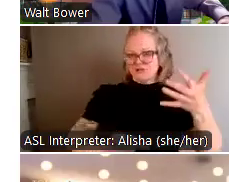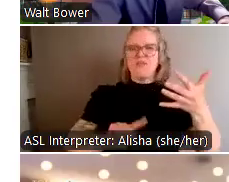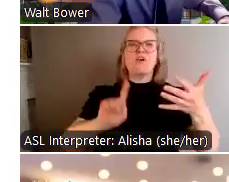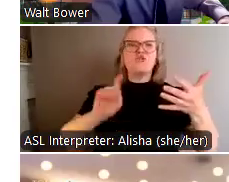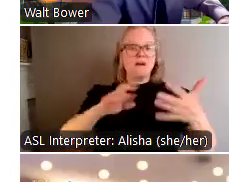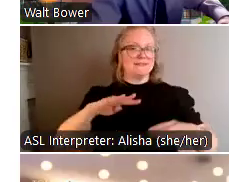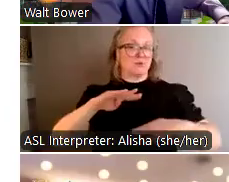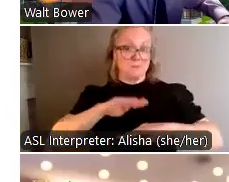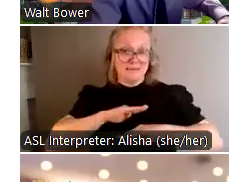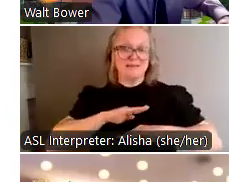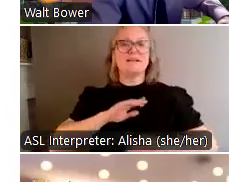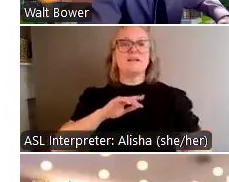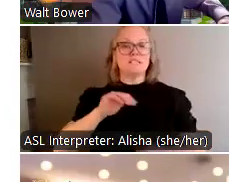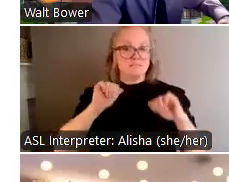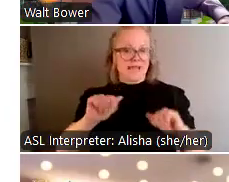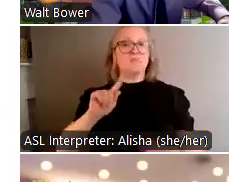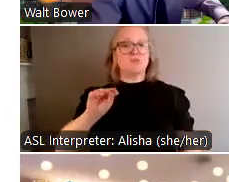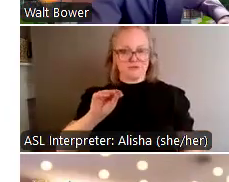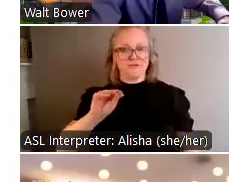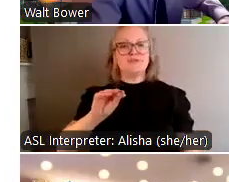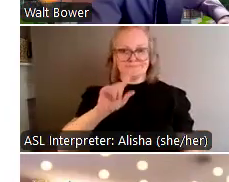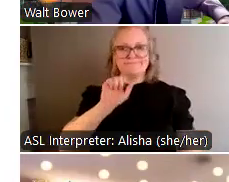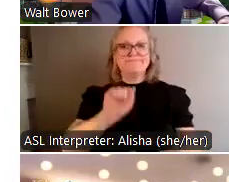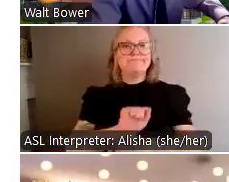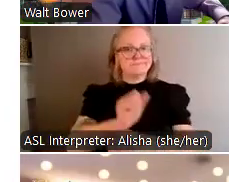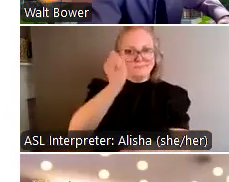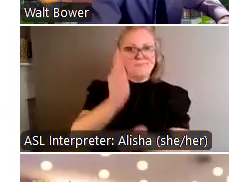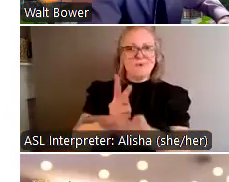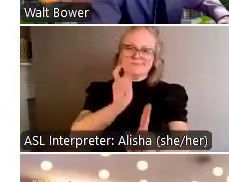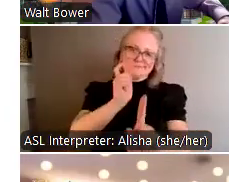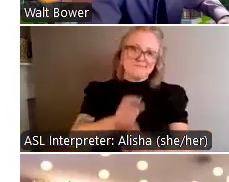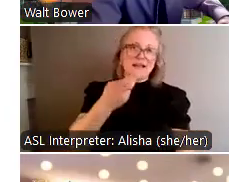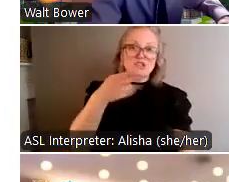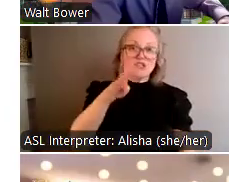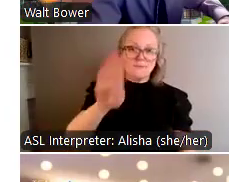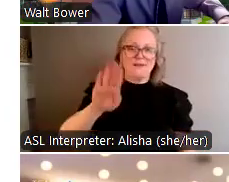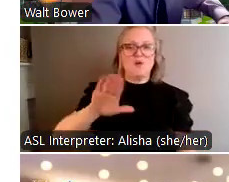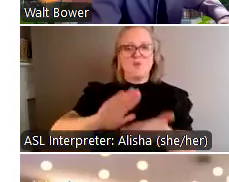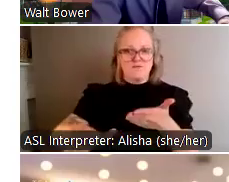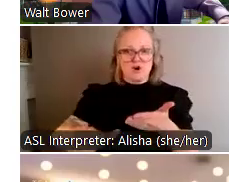meet in order to receive the home and community-based waiver.